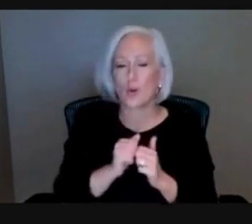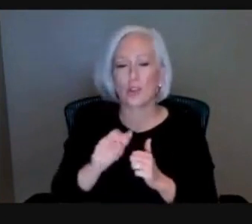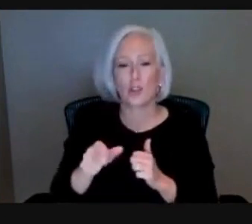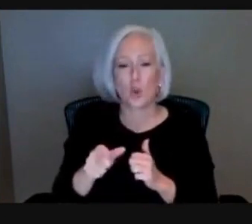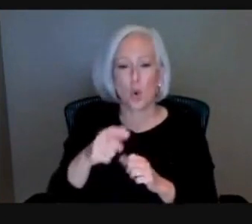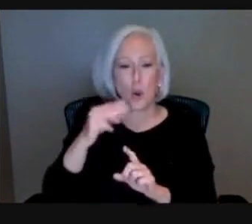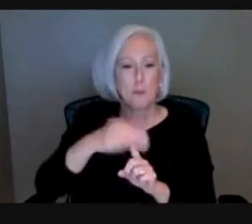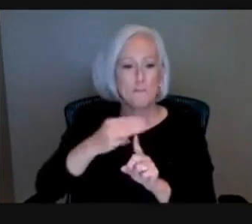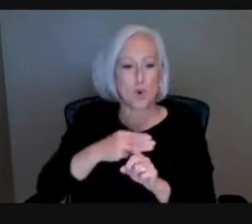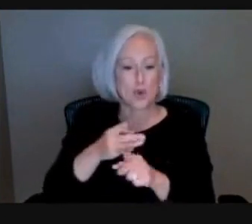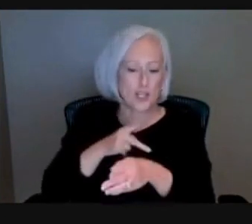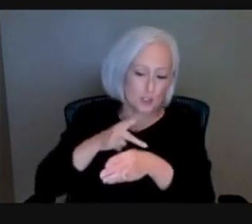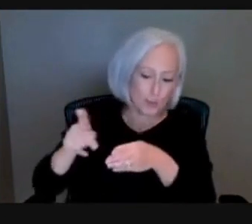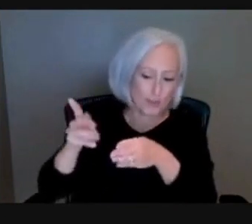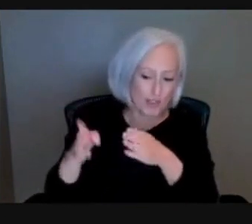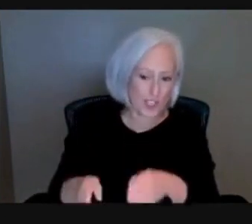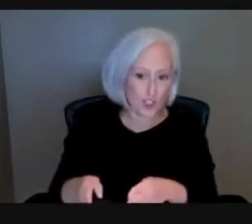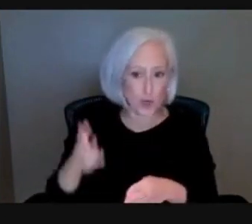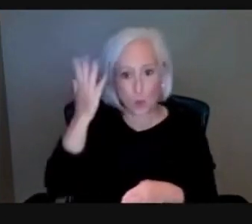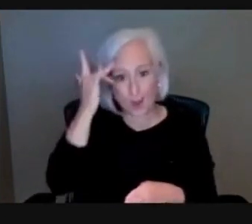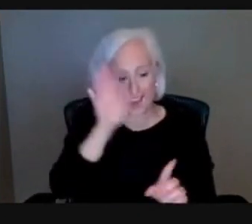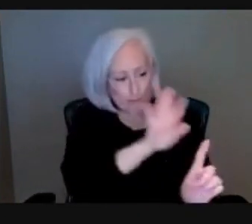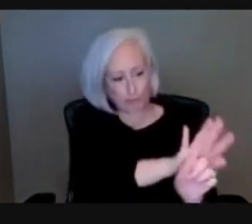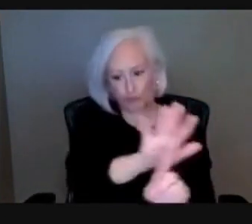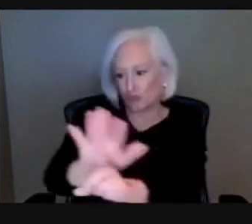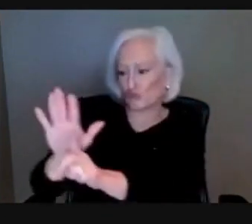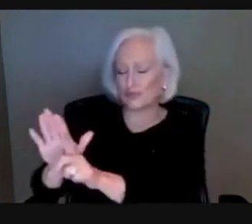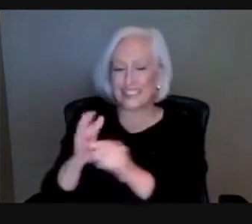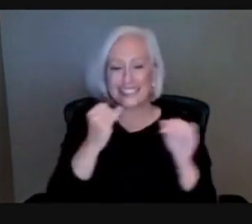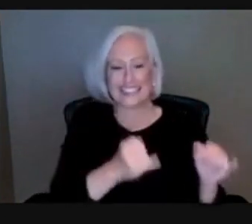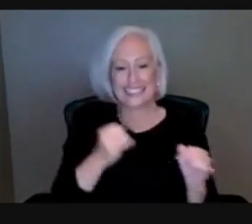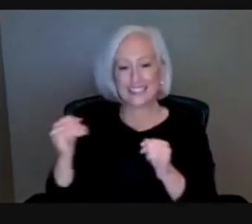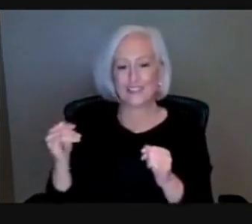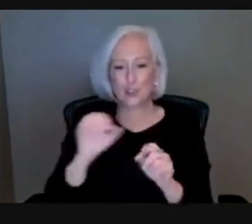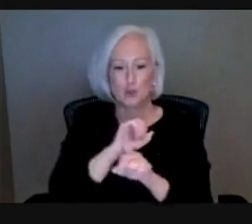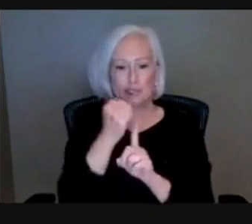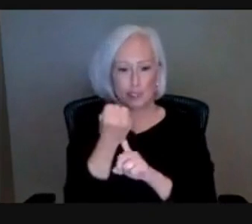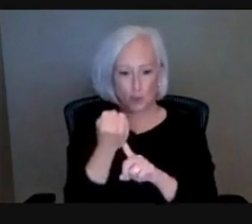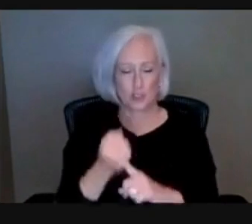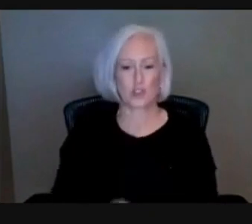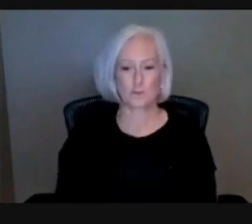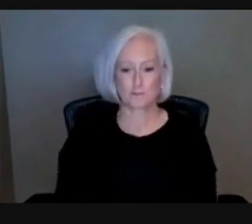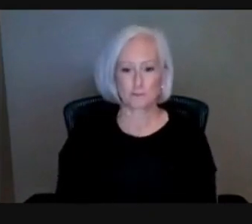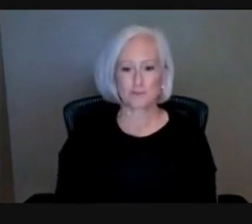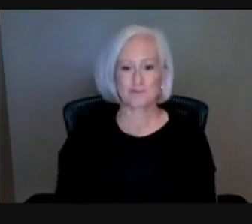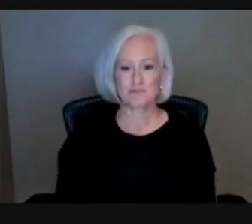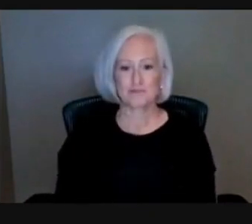because everyone's situation is completely individual and particular.